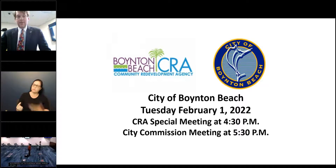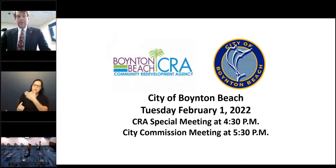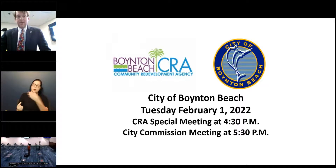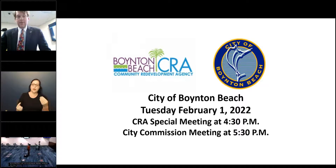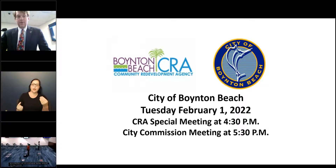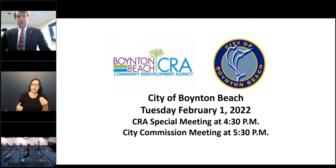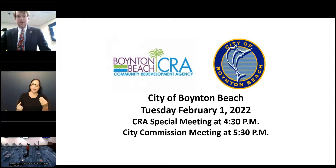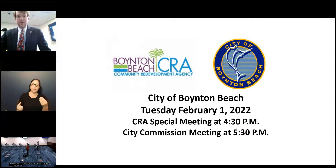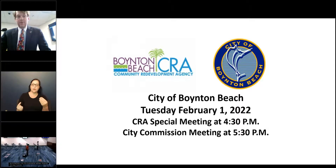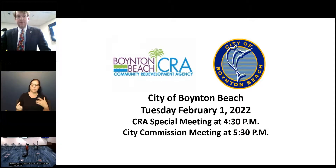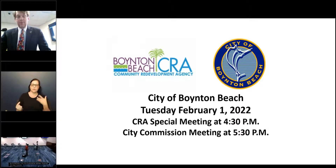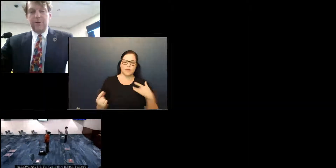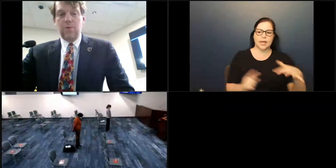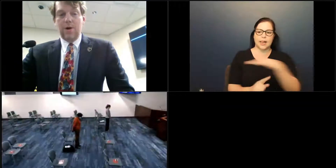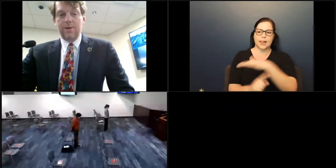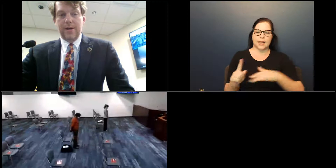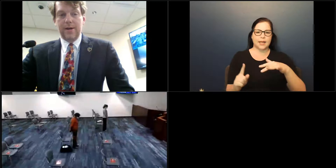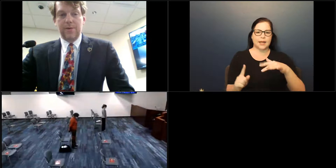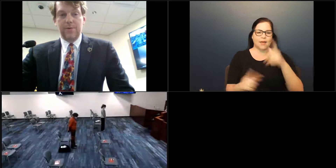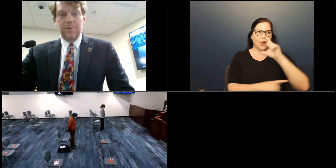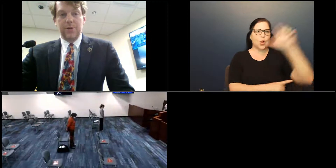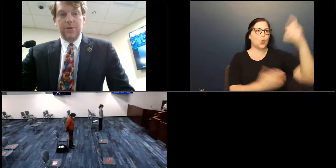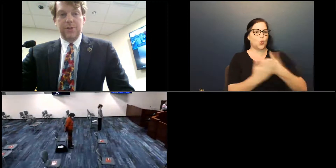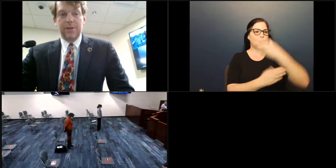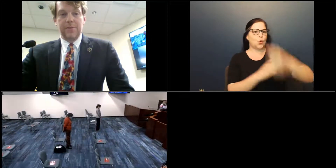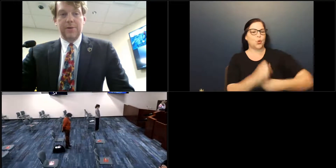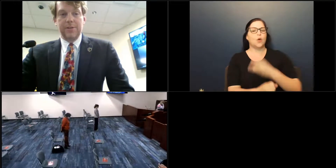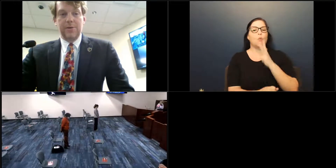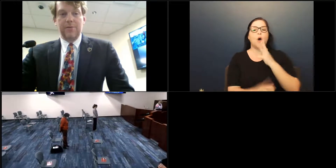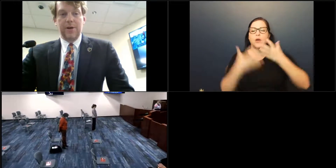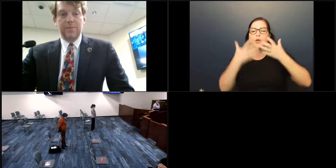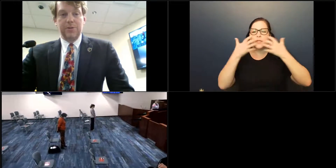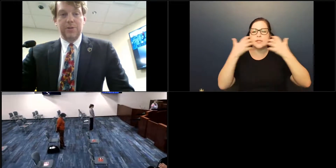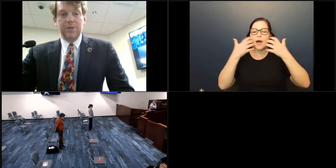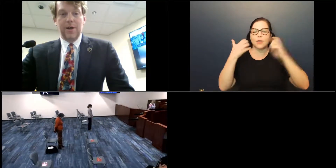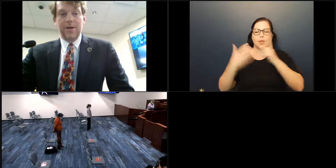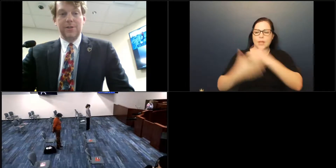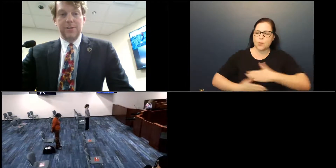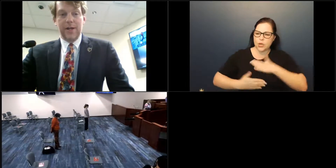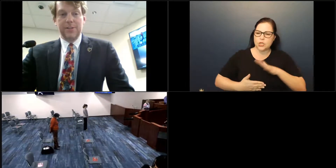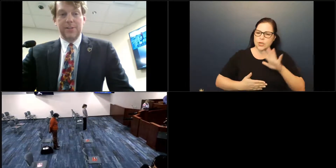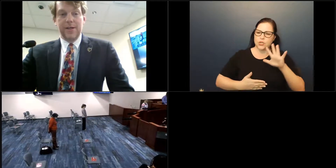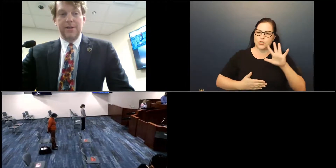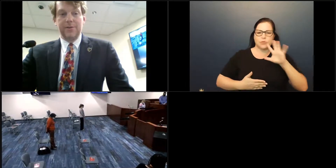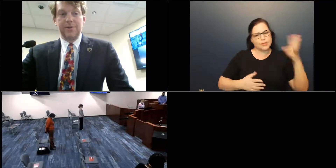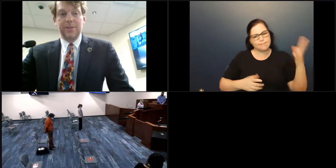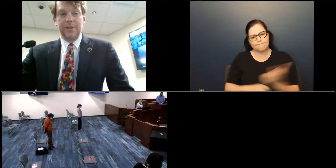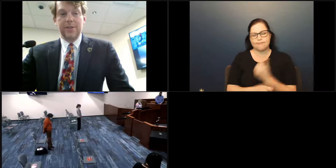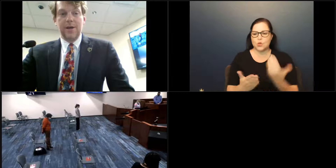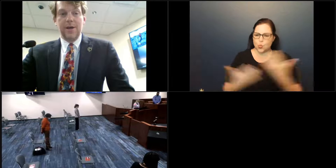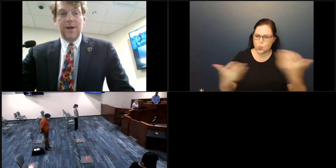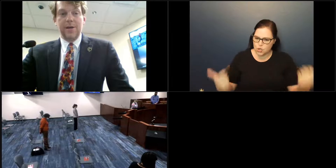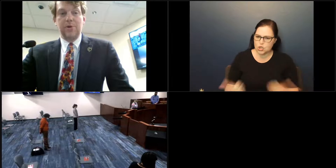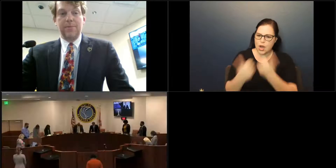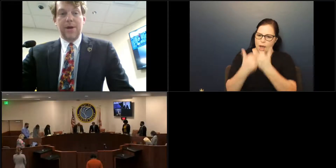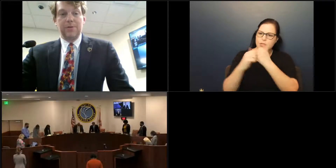the essence of the Lunar New Year for the Water Tiger, we appreciate the ability to overcome new challenges and difficulties